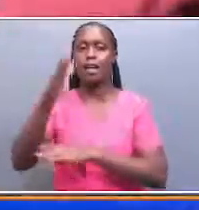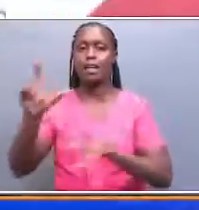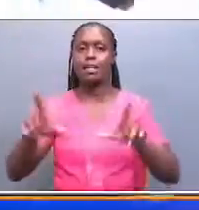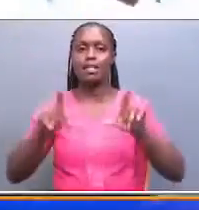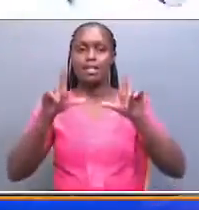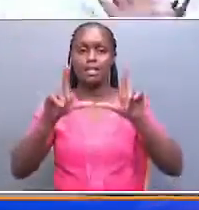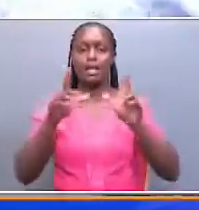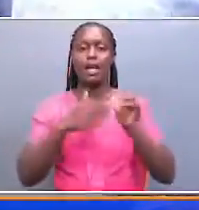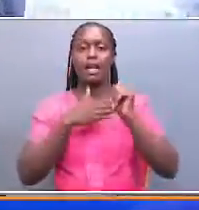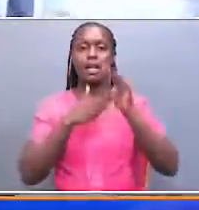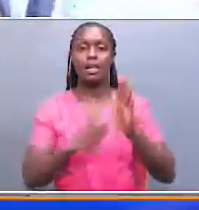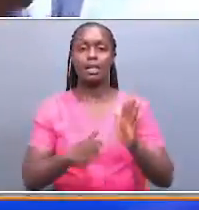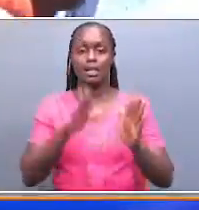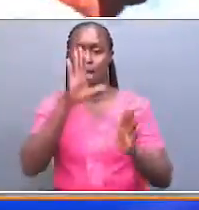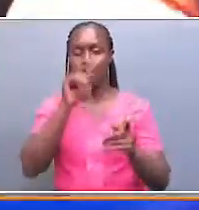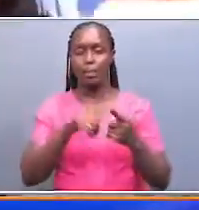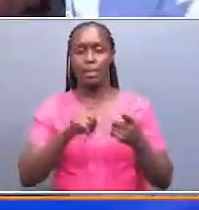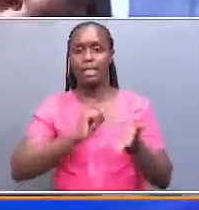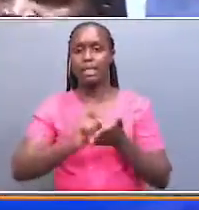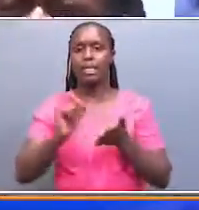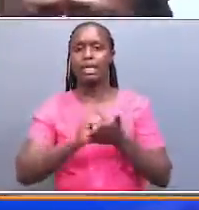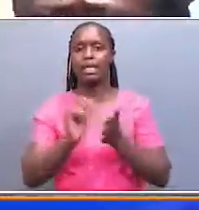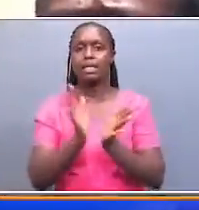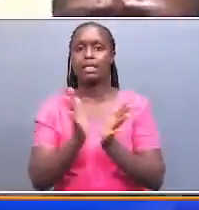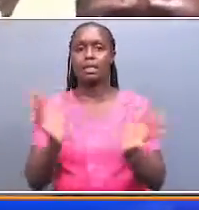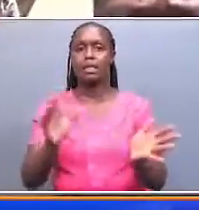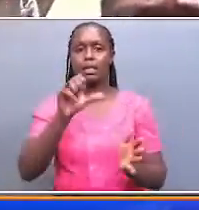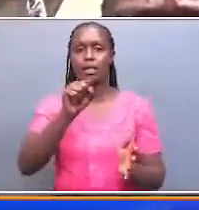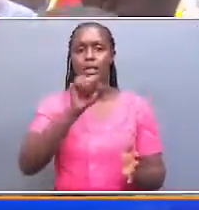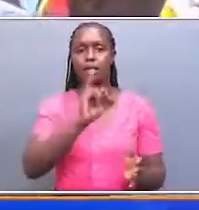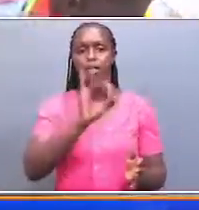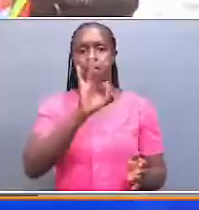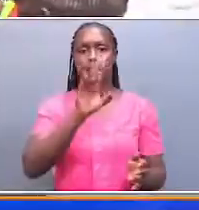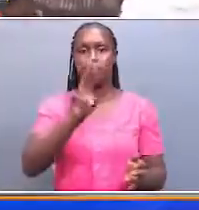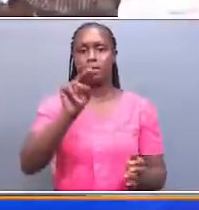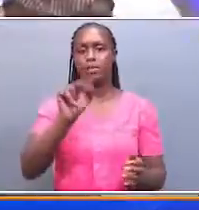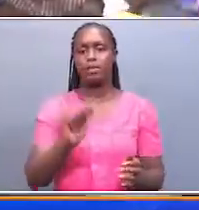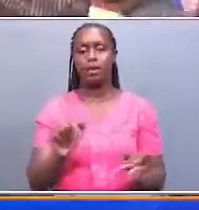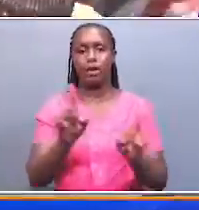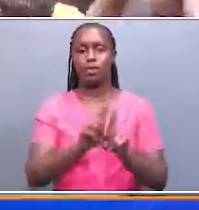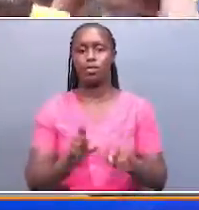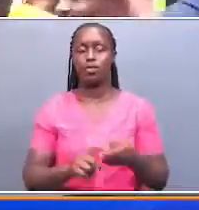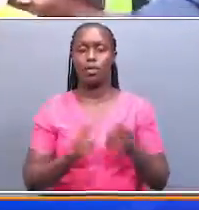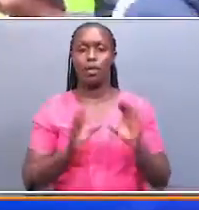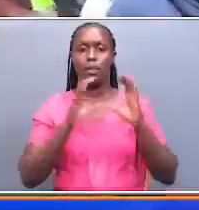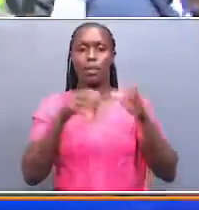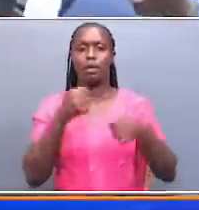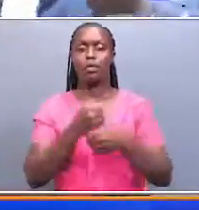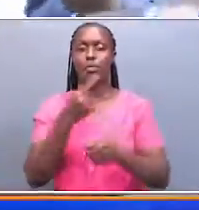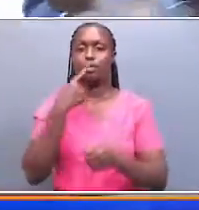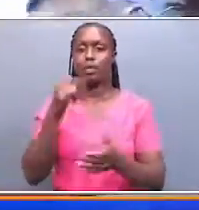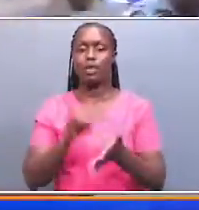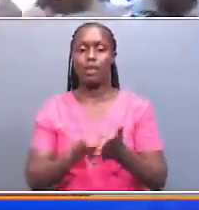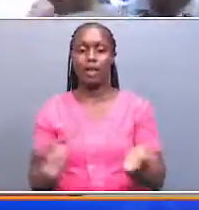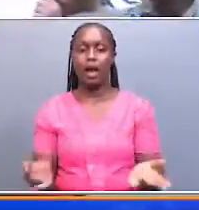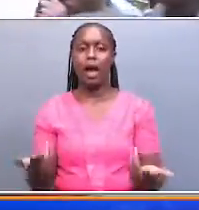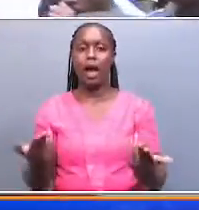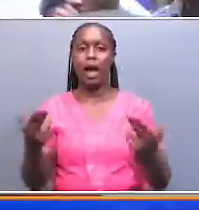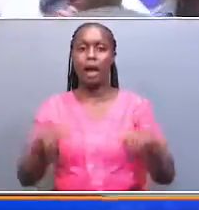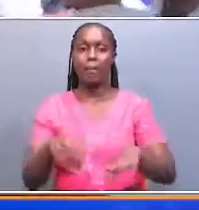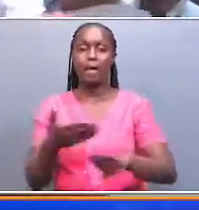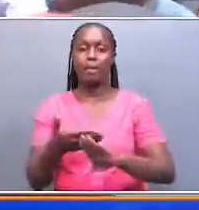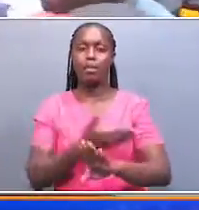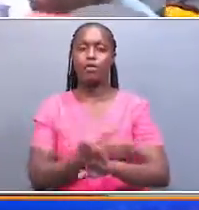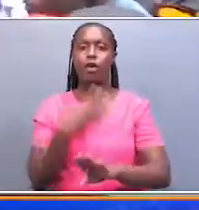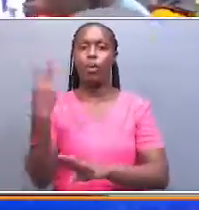leaders, led by ODM Secretary General Edwin Sifuna, issued an ultimatum to the party to ensure that happens by the close of business